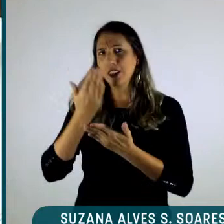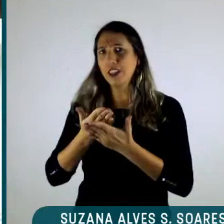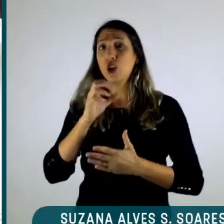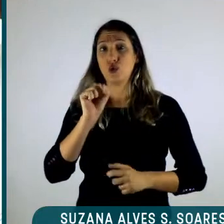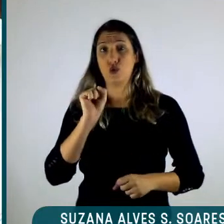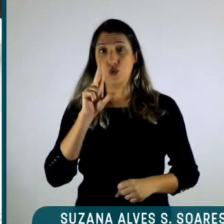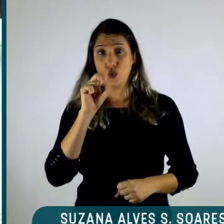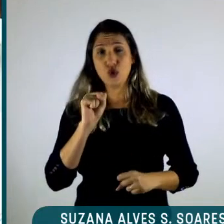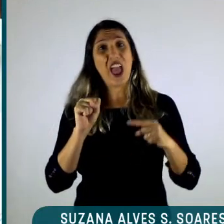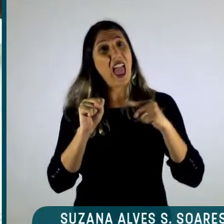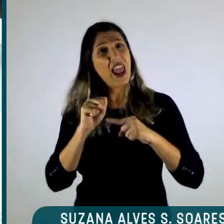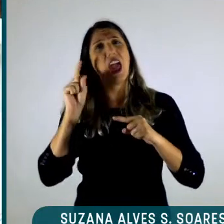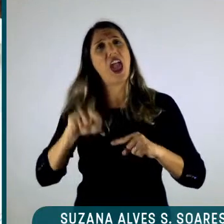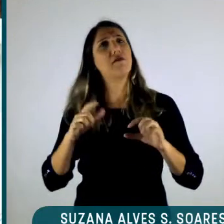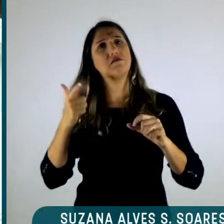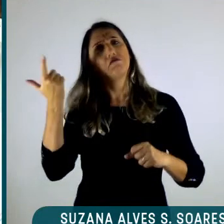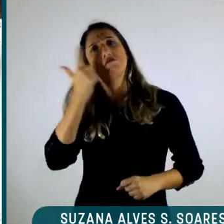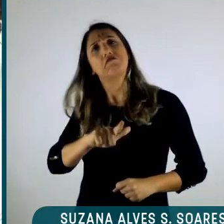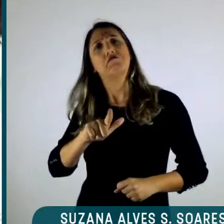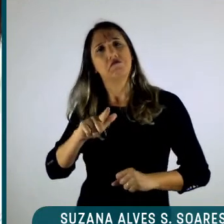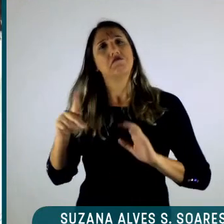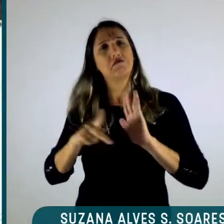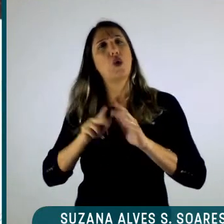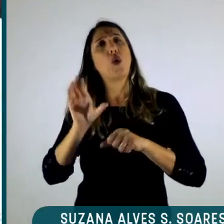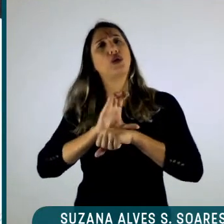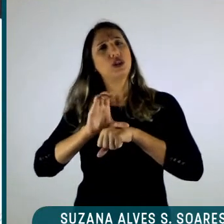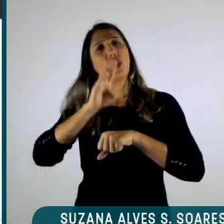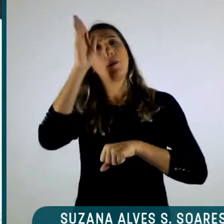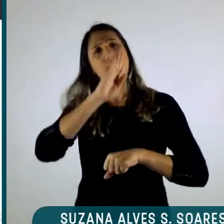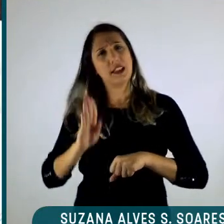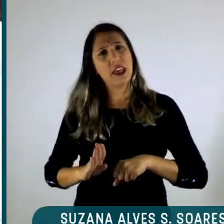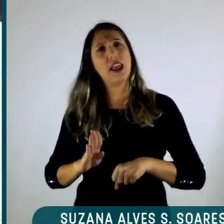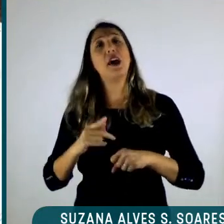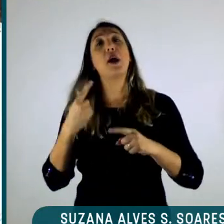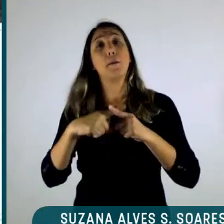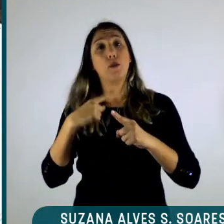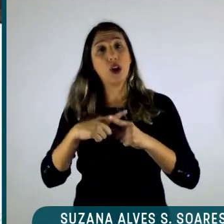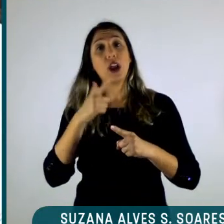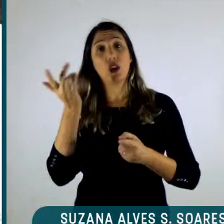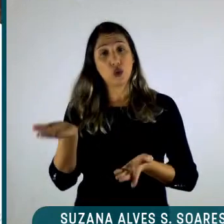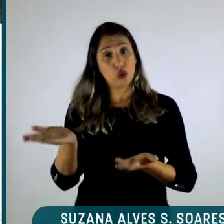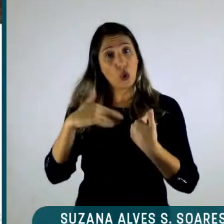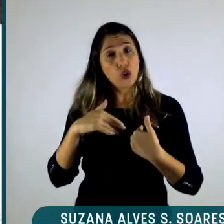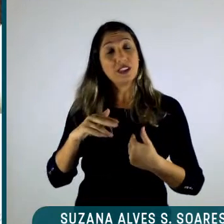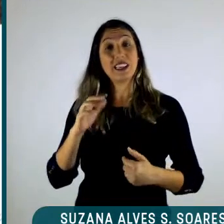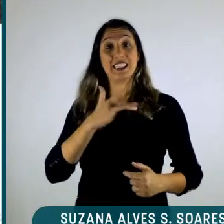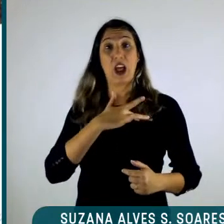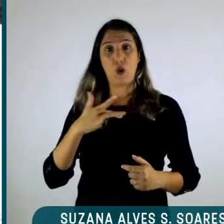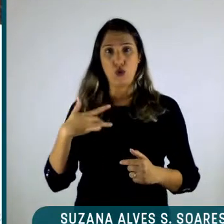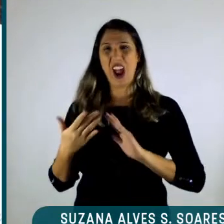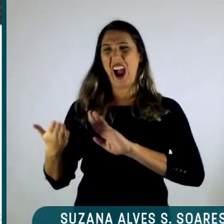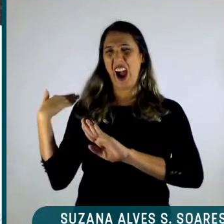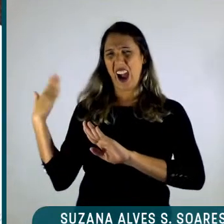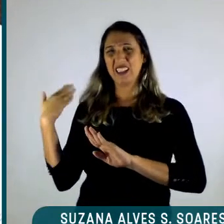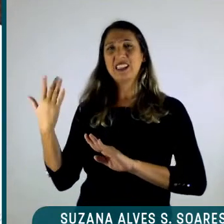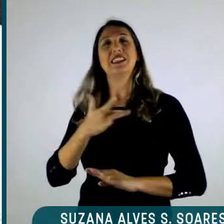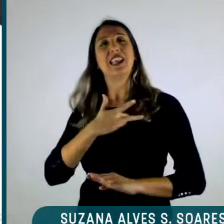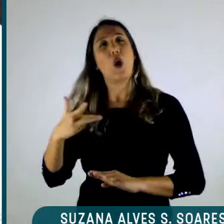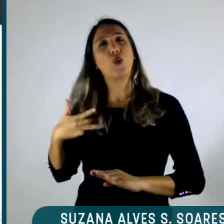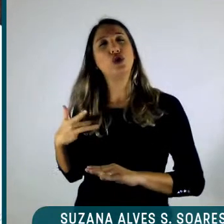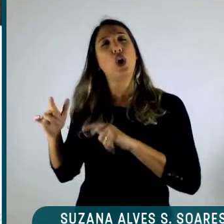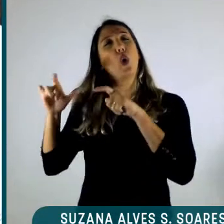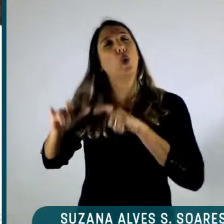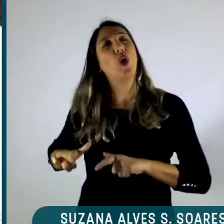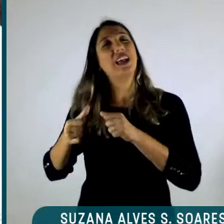constitution, and we considered that the Brazilian health system, the SUS, is the eighth wonder